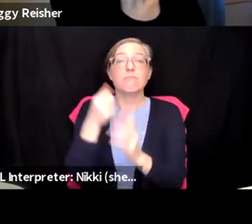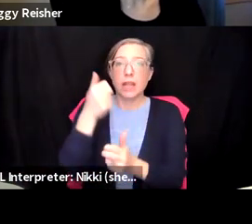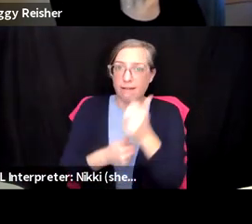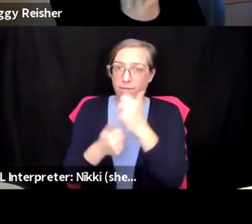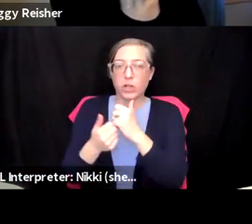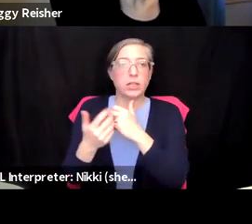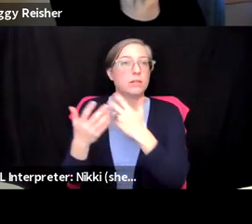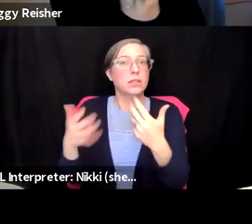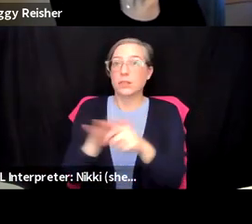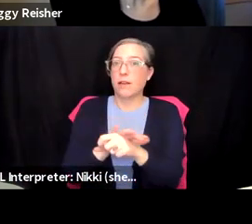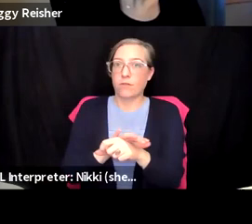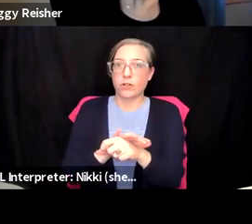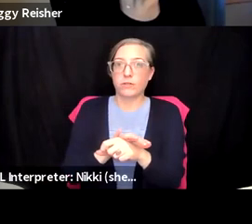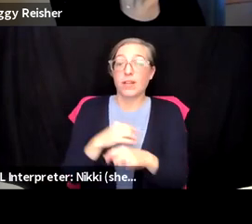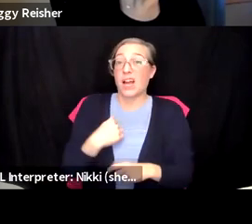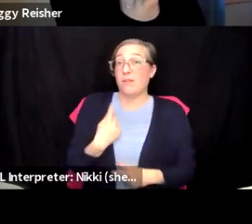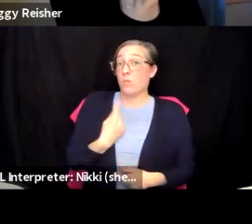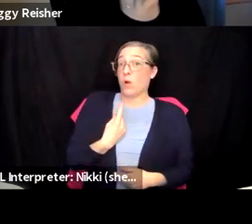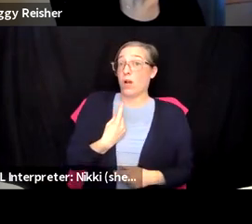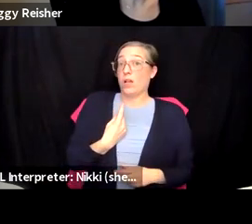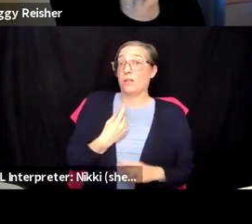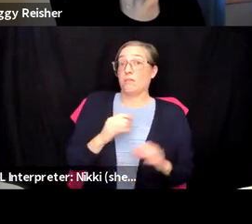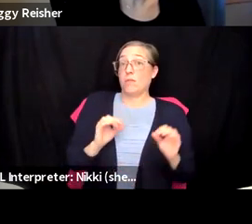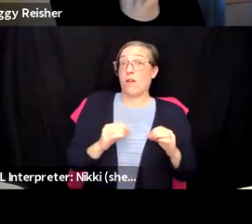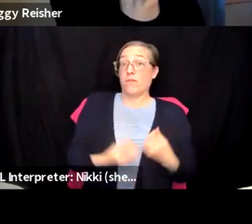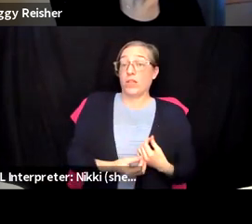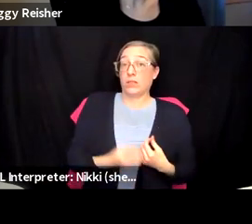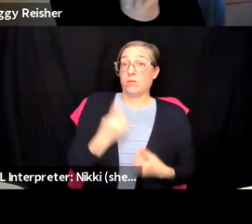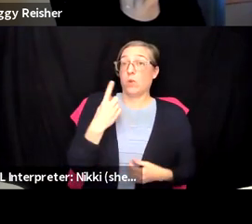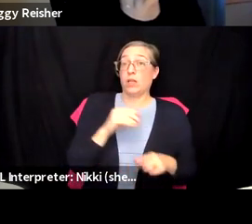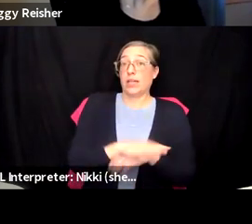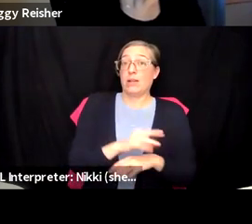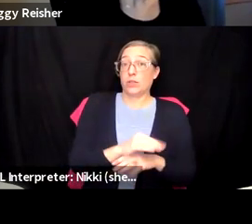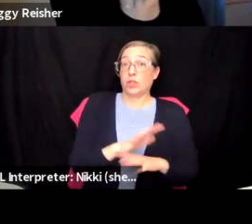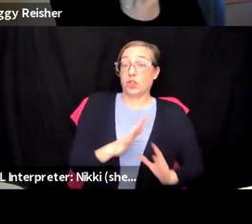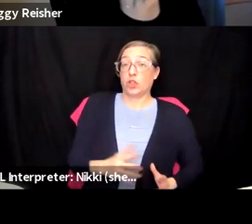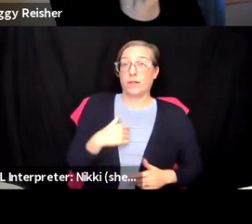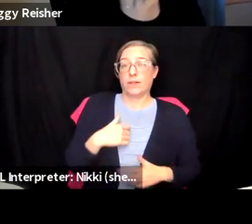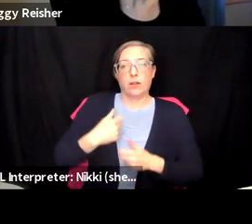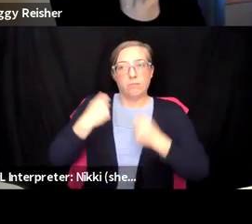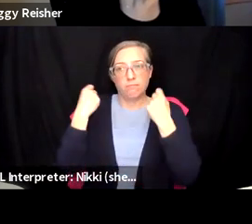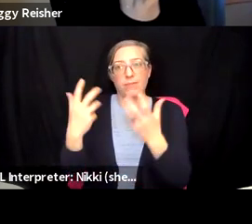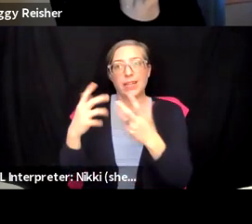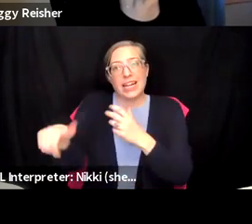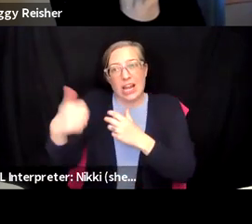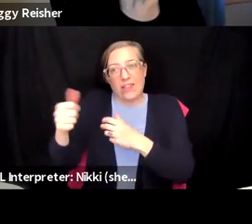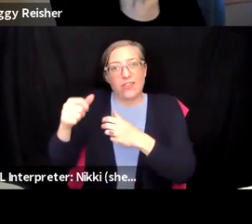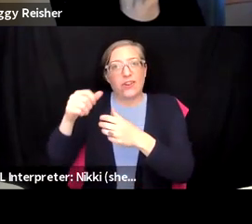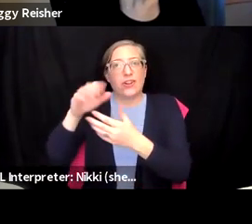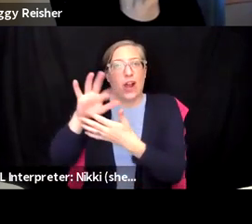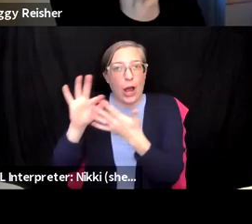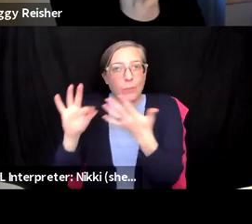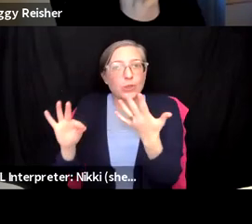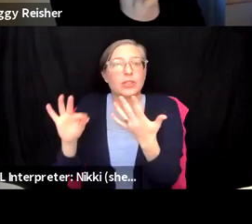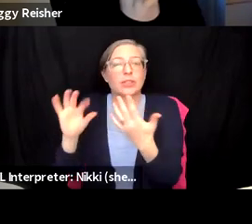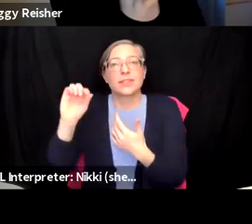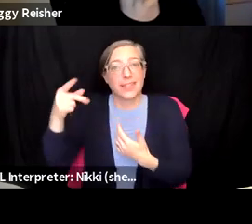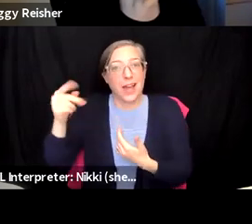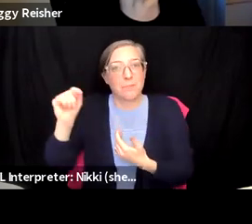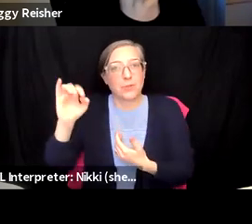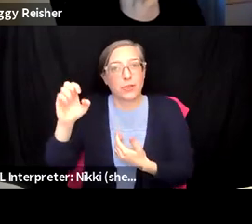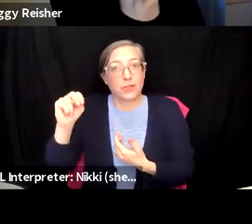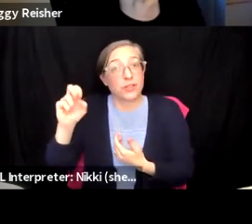of 7 other options counselors out there that are all very knowledgeable and that are very involved in that